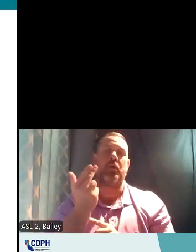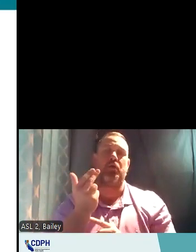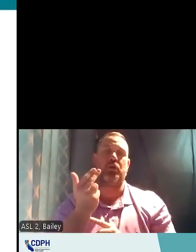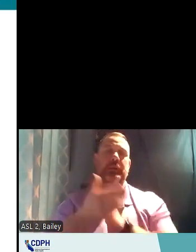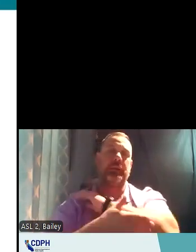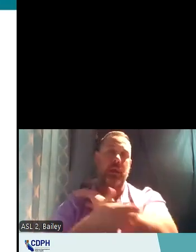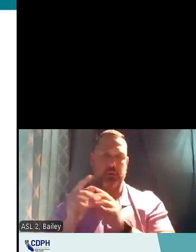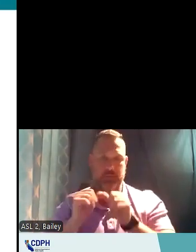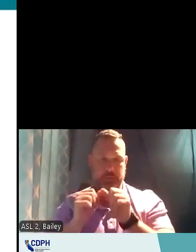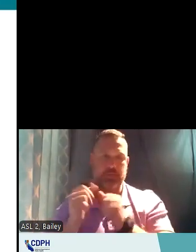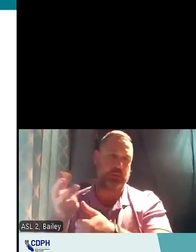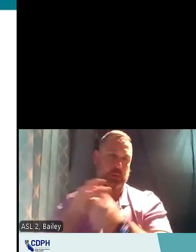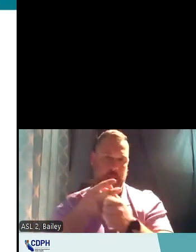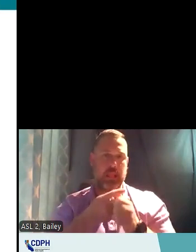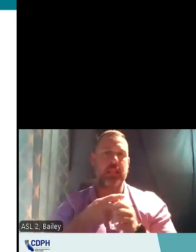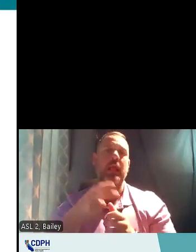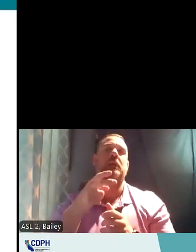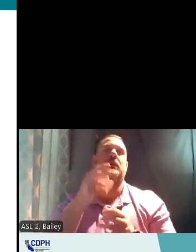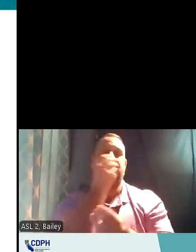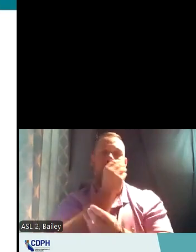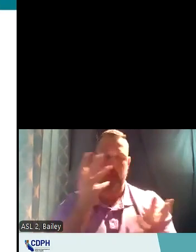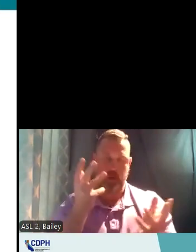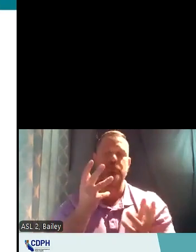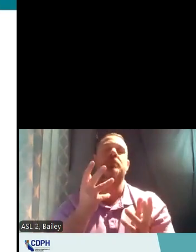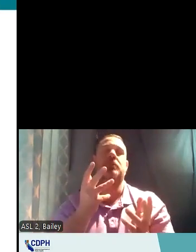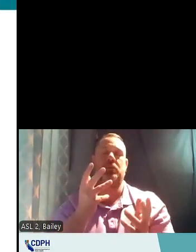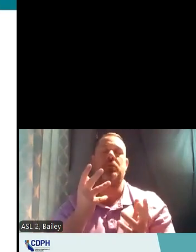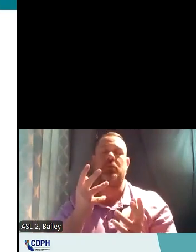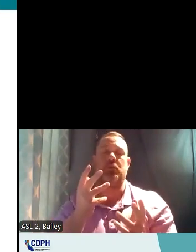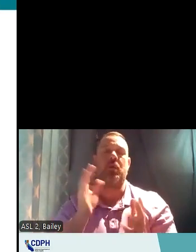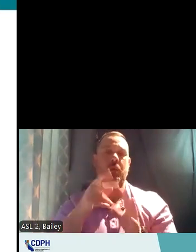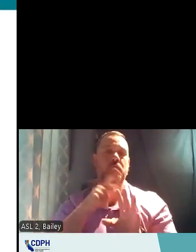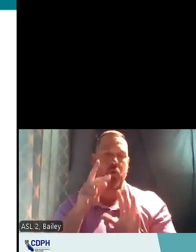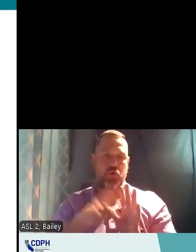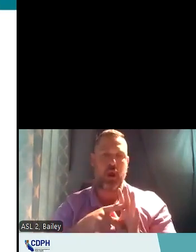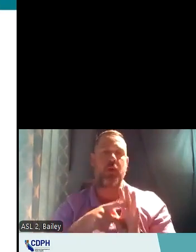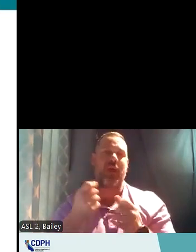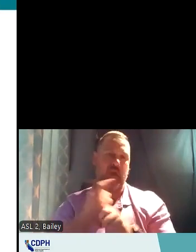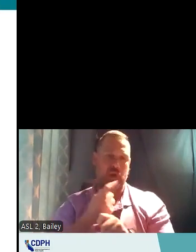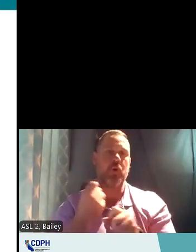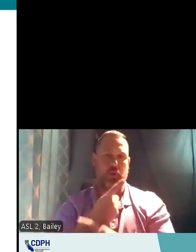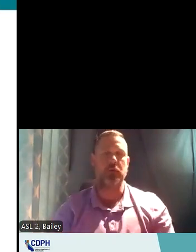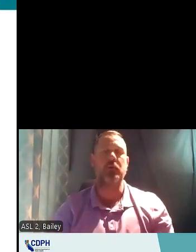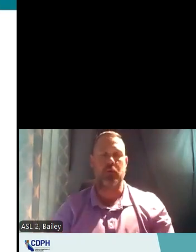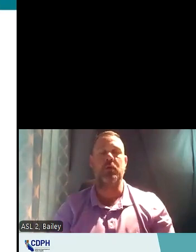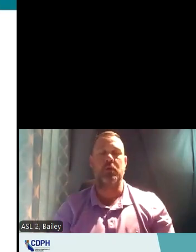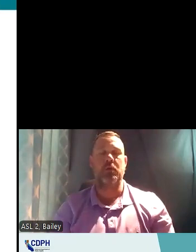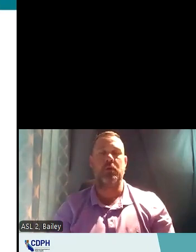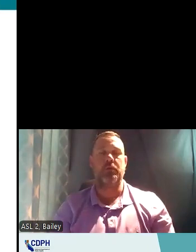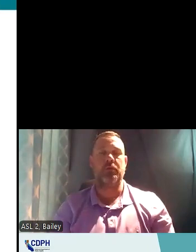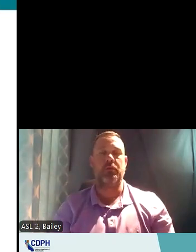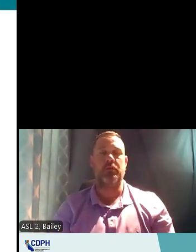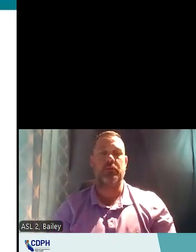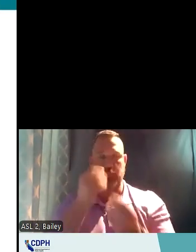to collect ADRD surveillance and program data on a semi-annual basis to inform their